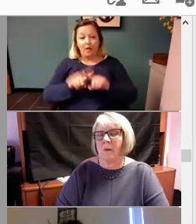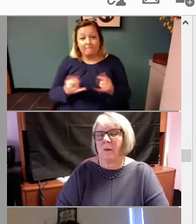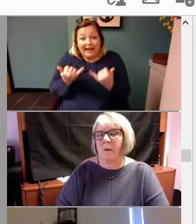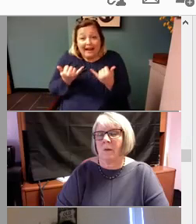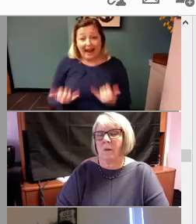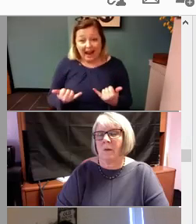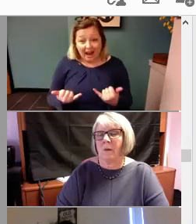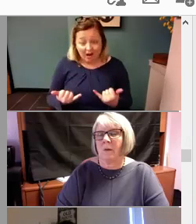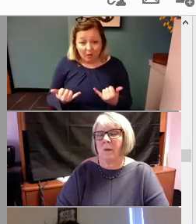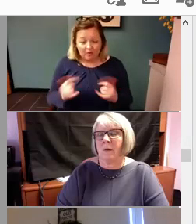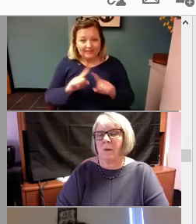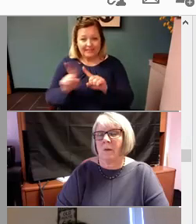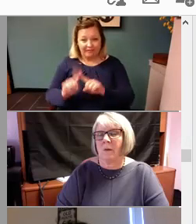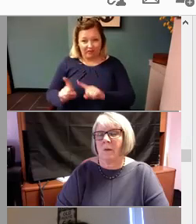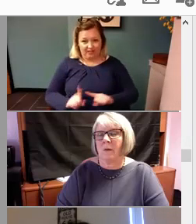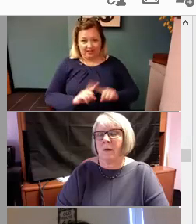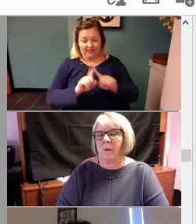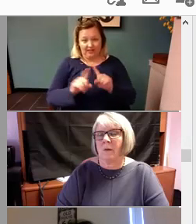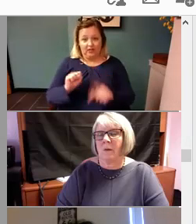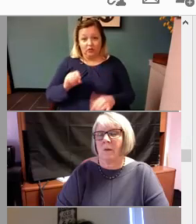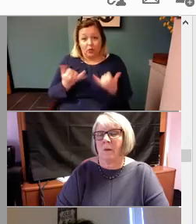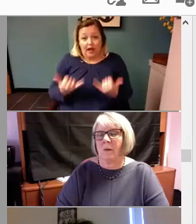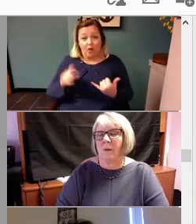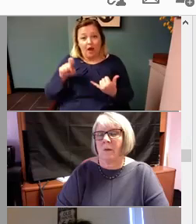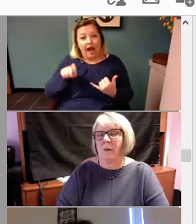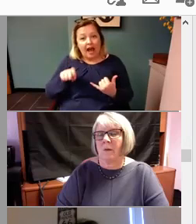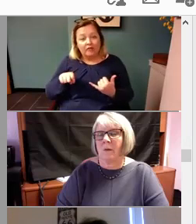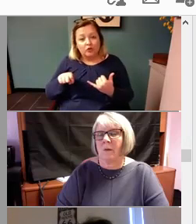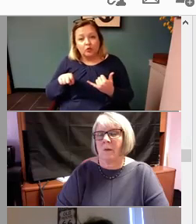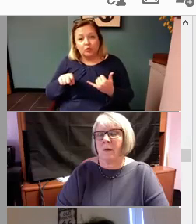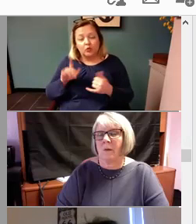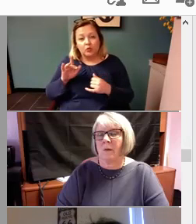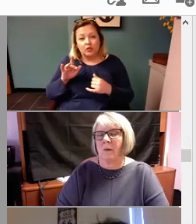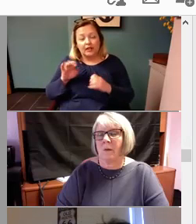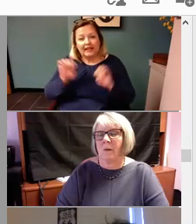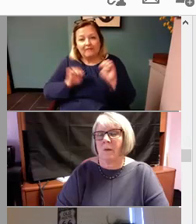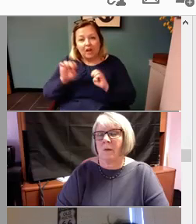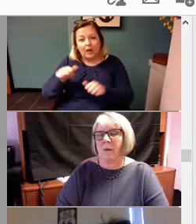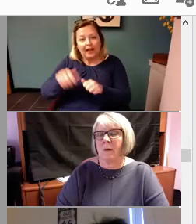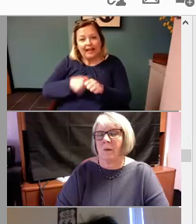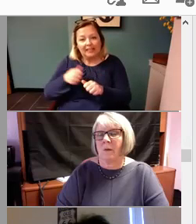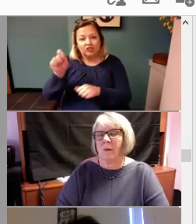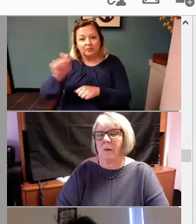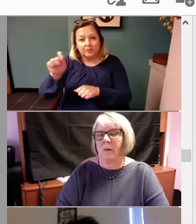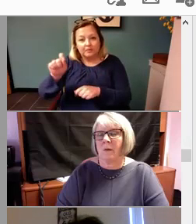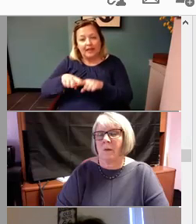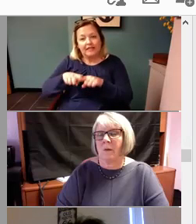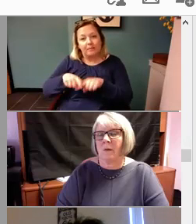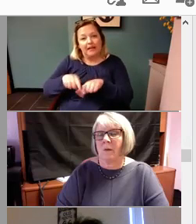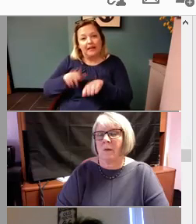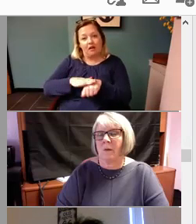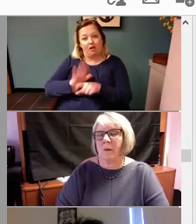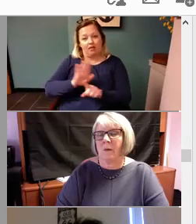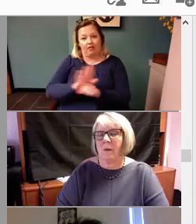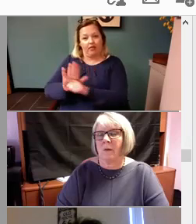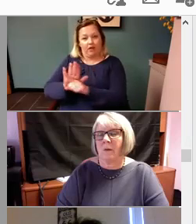going to evaluate every vertex in terms of their distance instead of assuming that everything is in the same